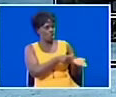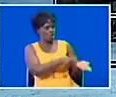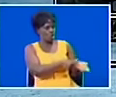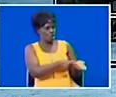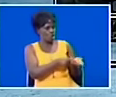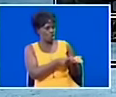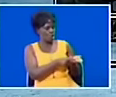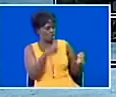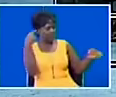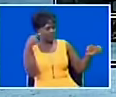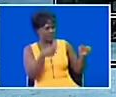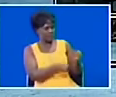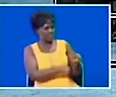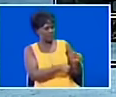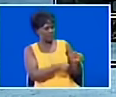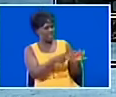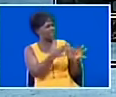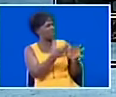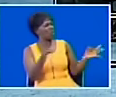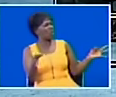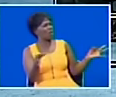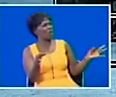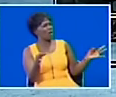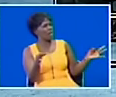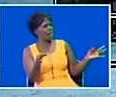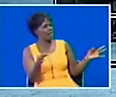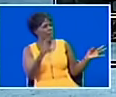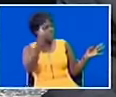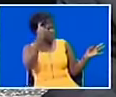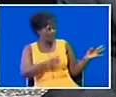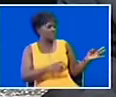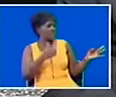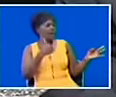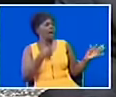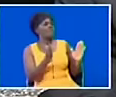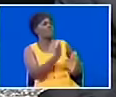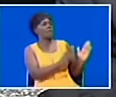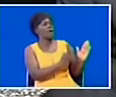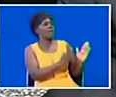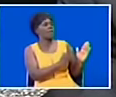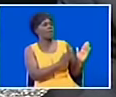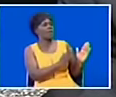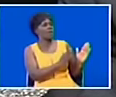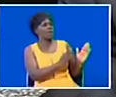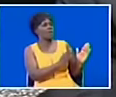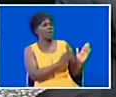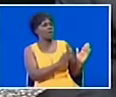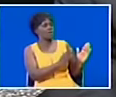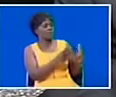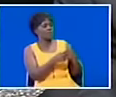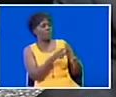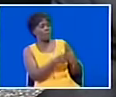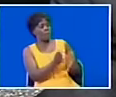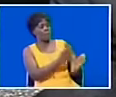which is eating into. But that will take longer than 3 months. It will take, but we must have a plan. And the plan we shall roll out, because it's with that